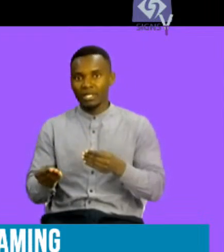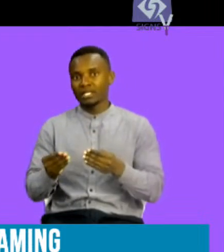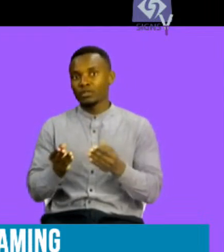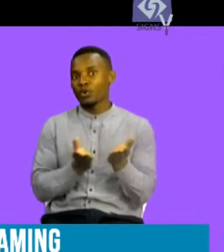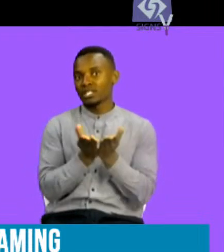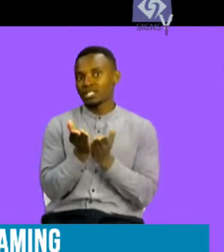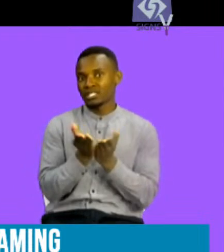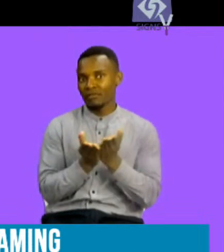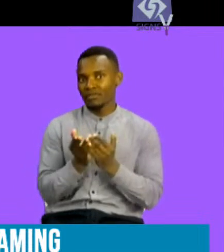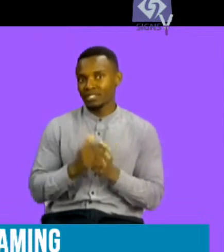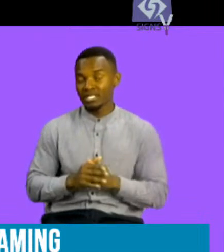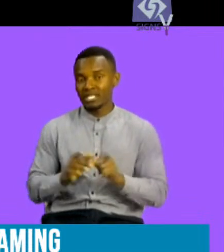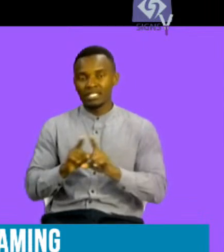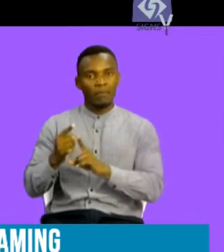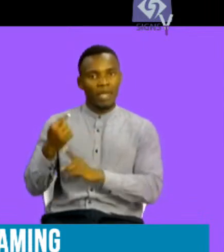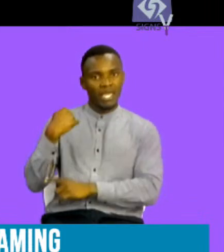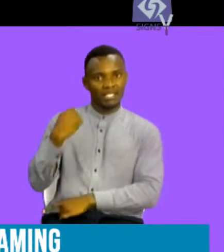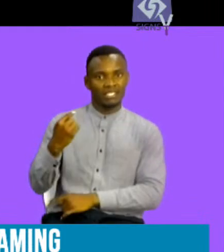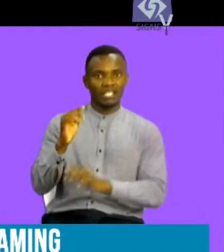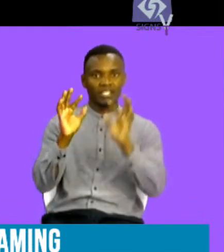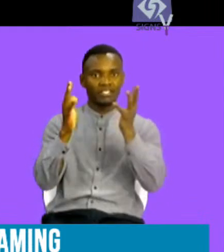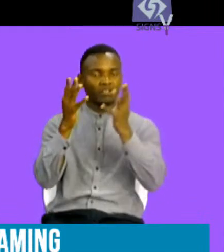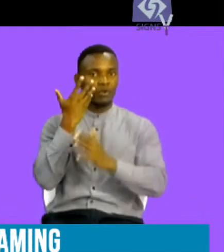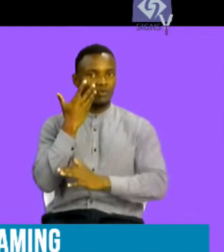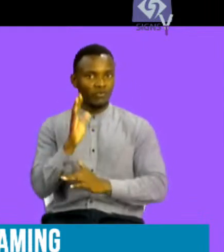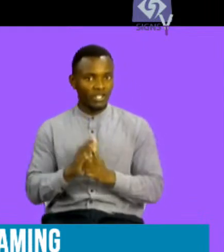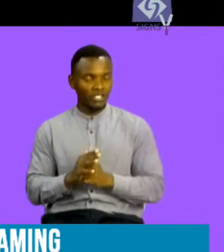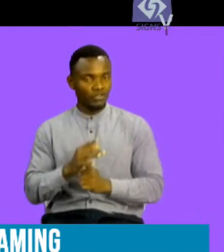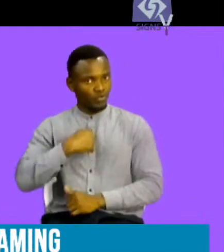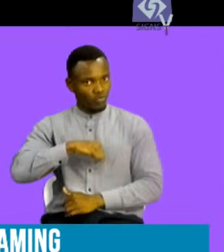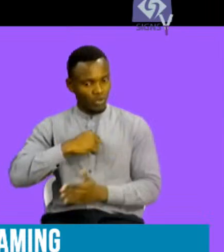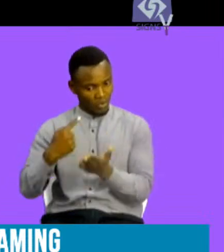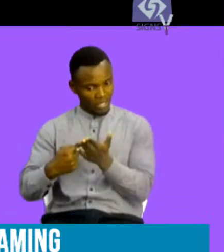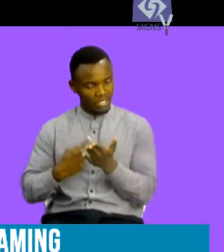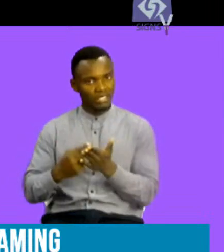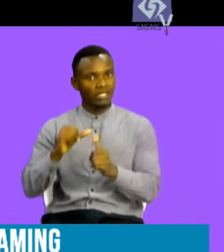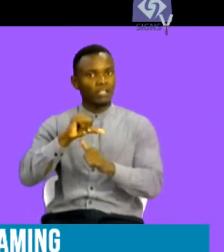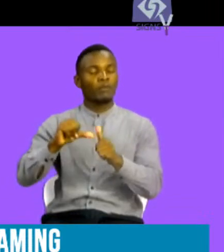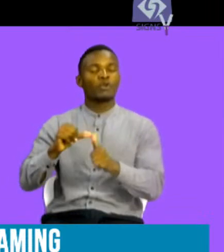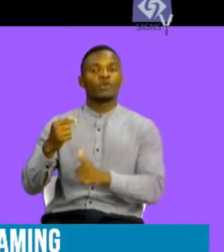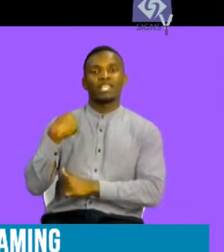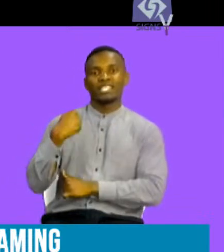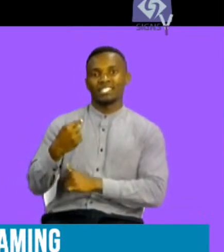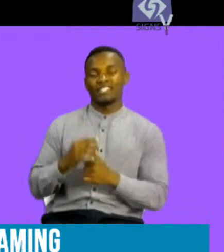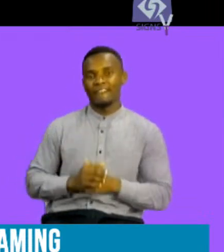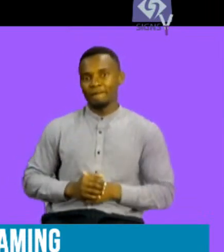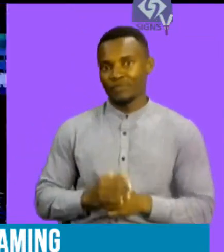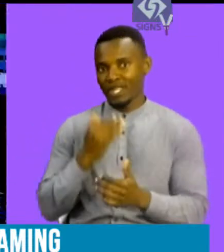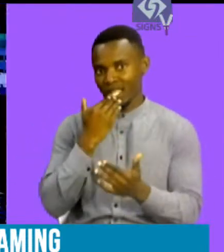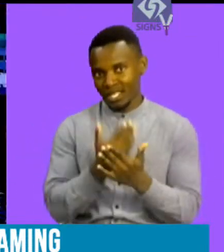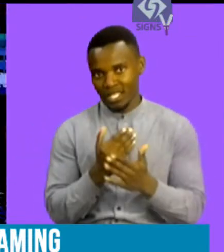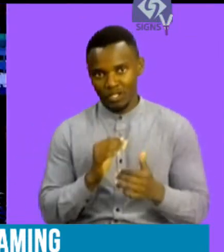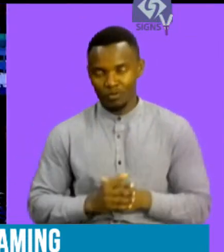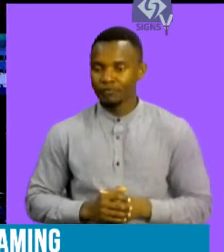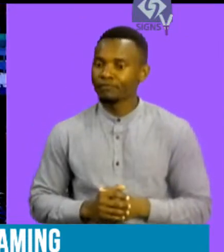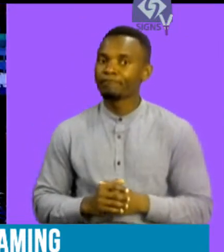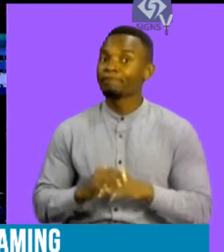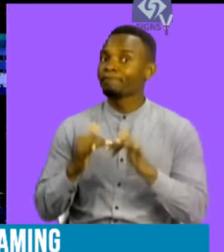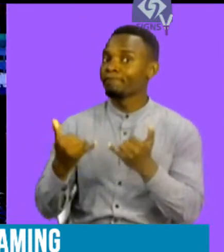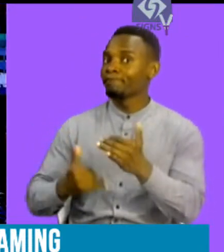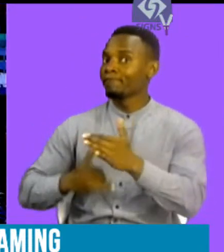you rightly said, we marked the day yesterday. Yes. So we're gonna talk about it. Thank you. All right. I'm now on to my immediate